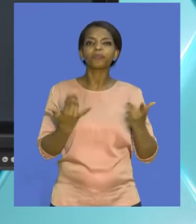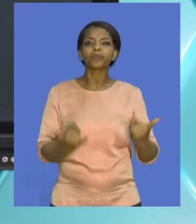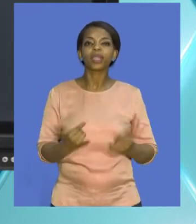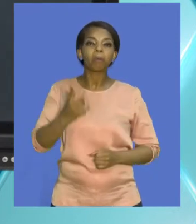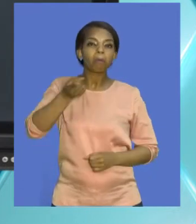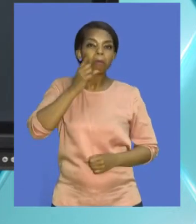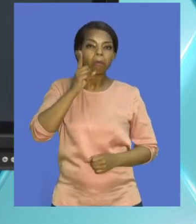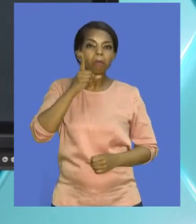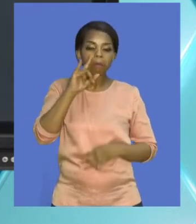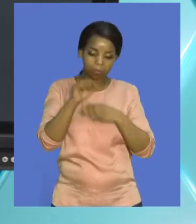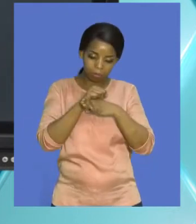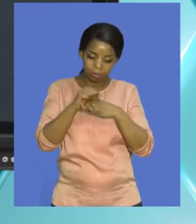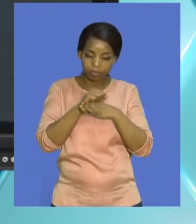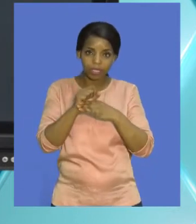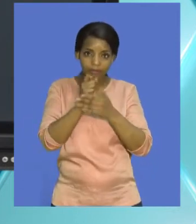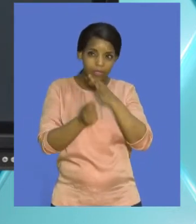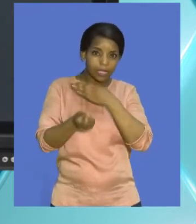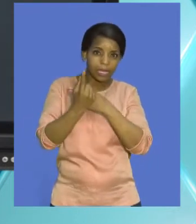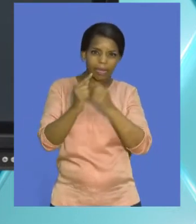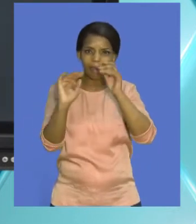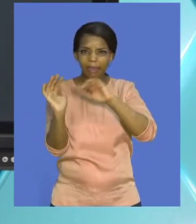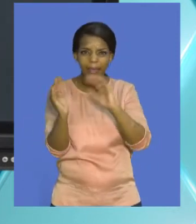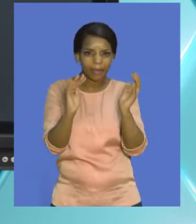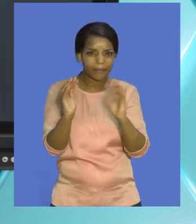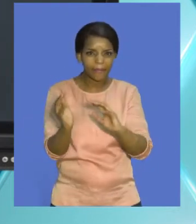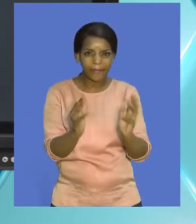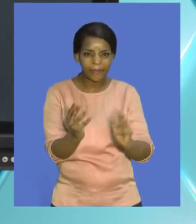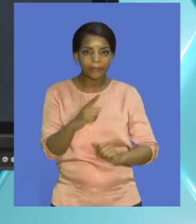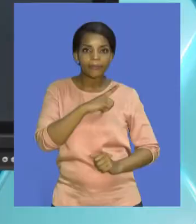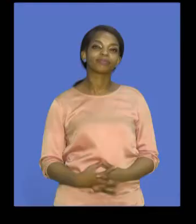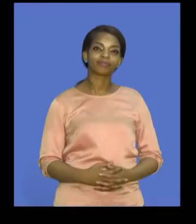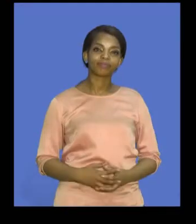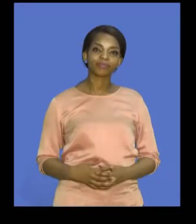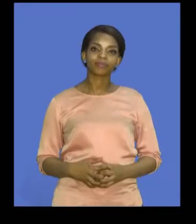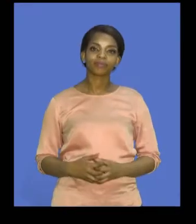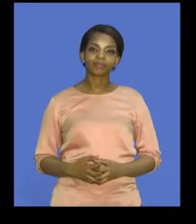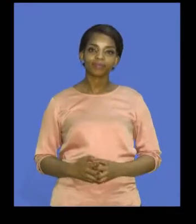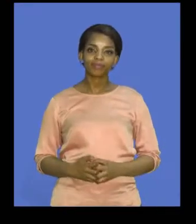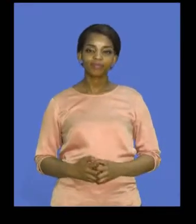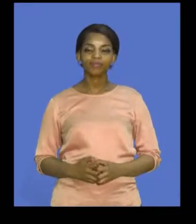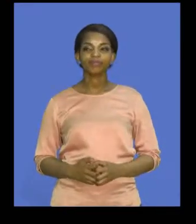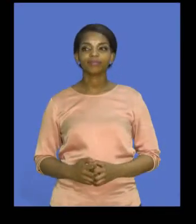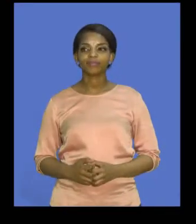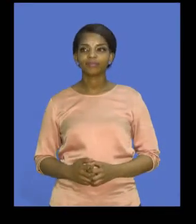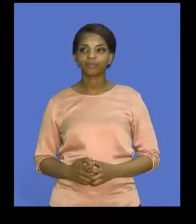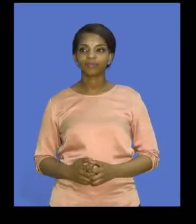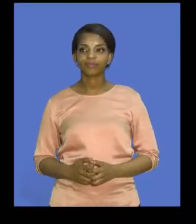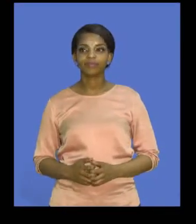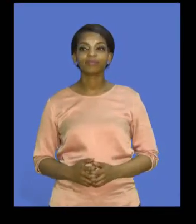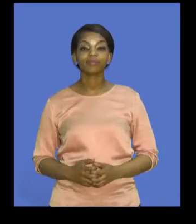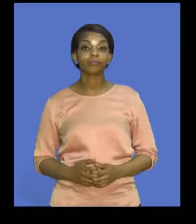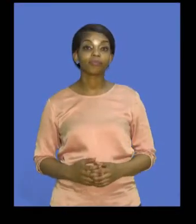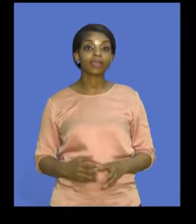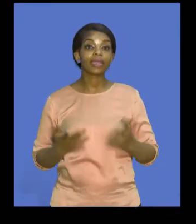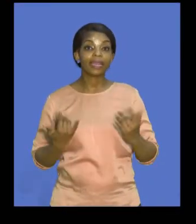very important aspects of the Coulombs law in terms of understanding. Now, as part of our investigation,